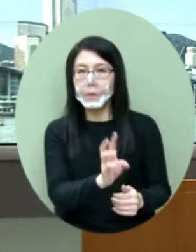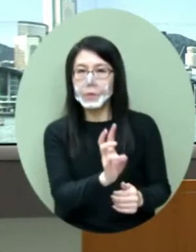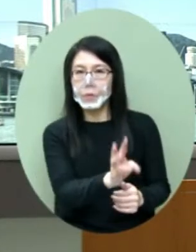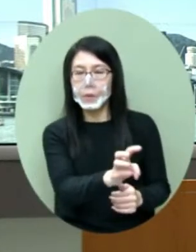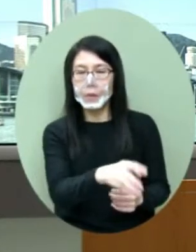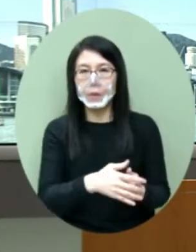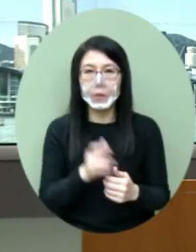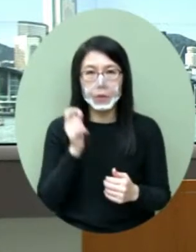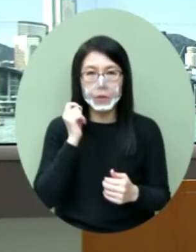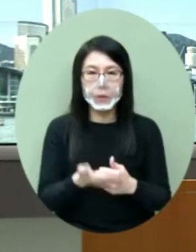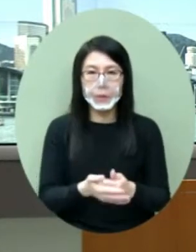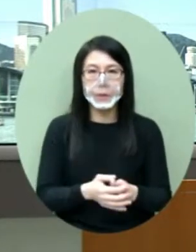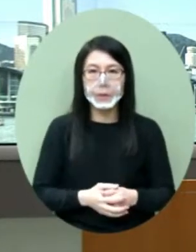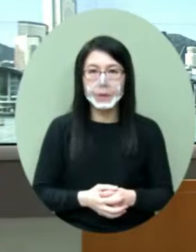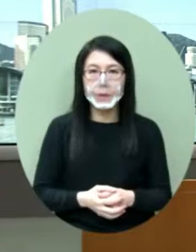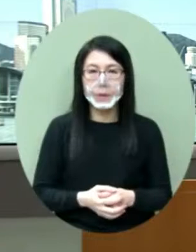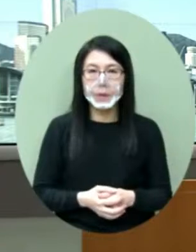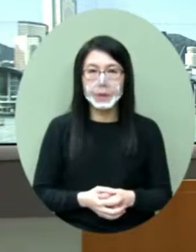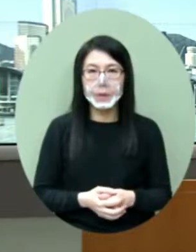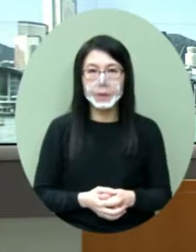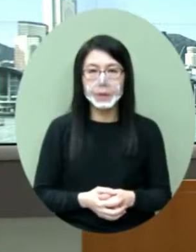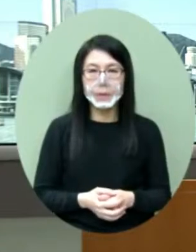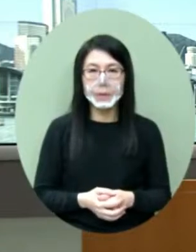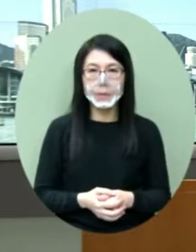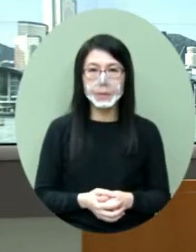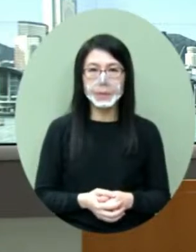Next question.